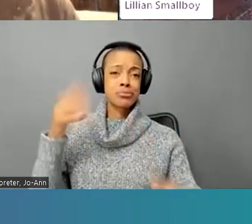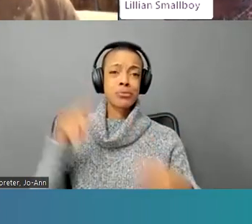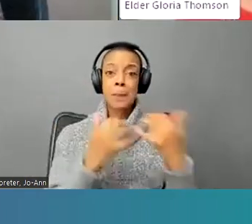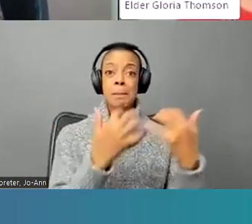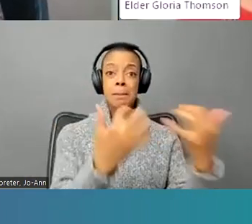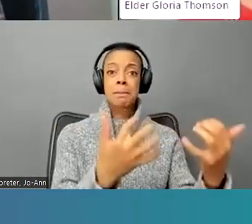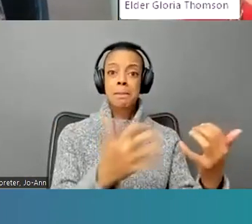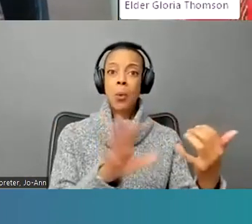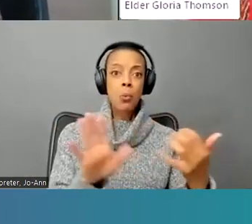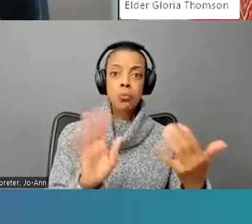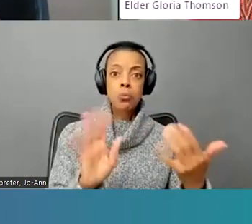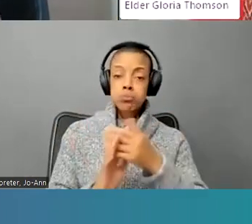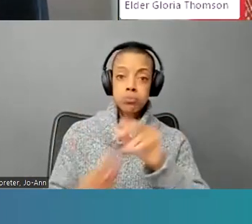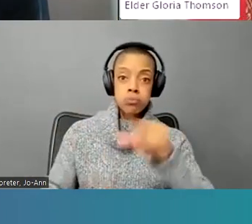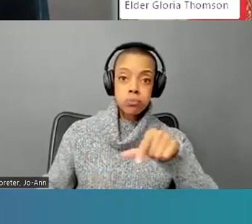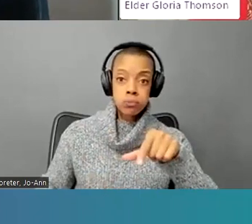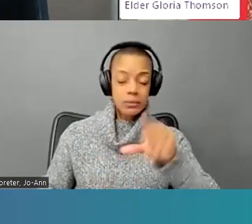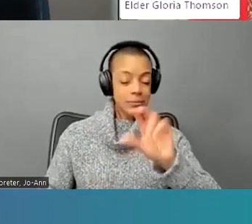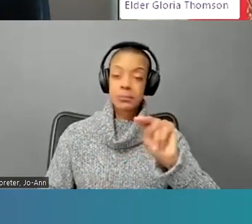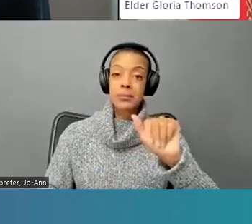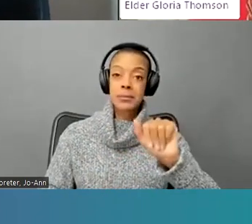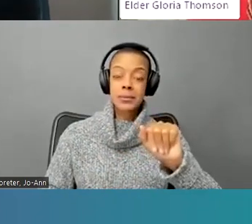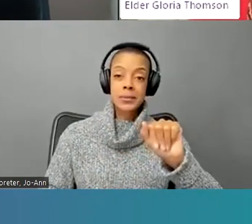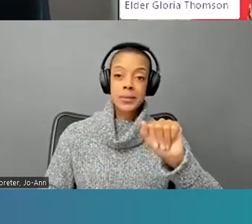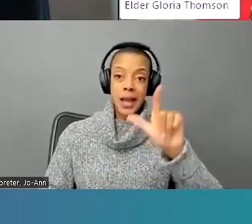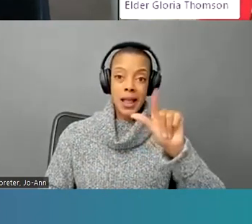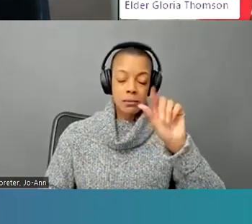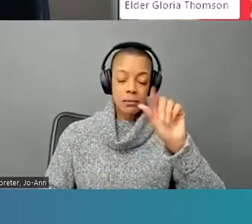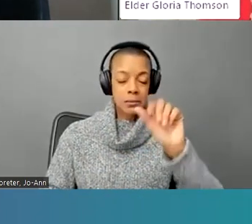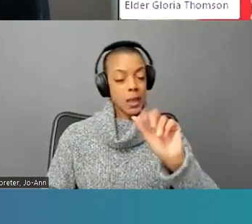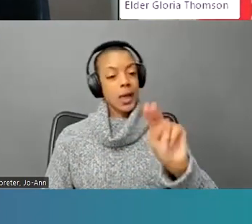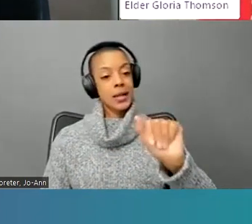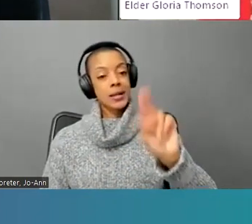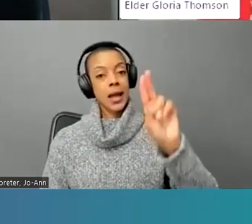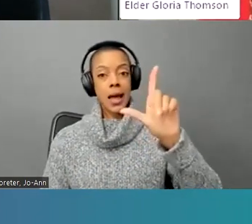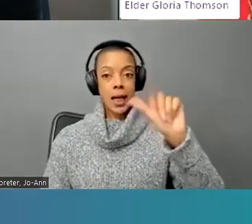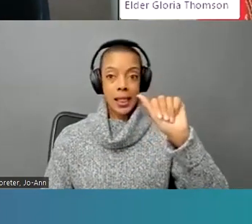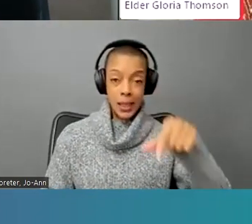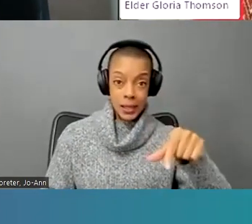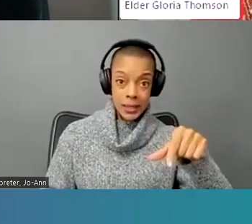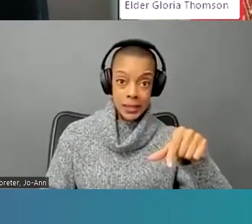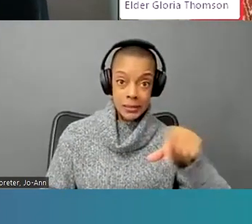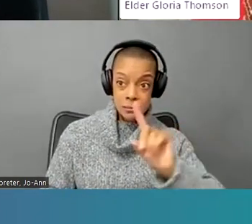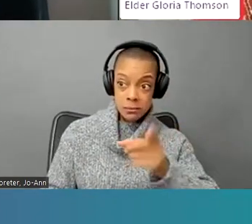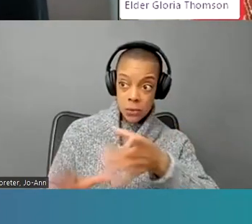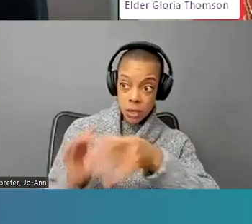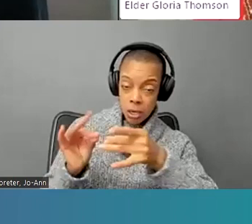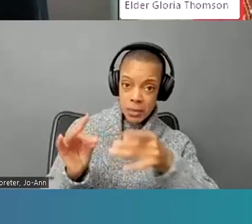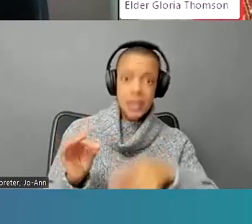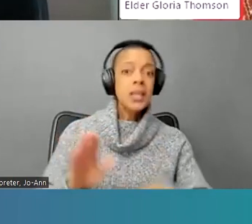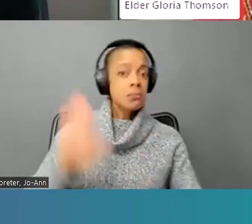sorry, Naulaq, did you want to say something? Hey, I'm sorry. Thank you. I would like to answer one of the